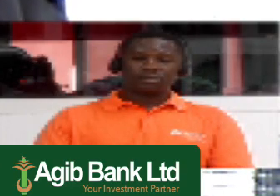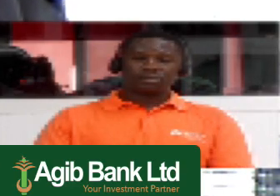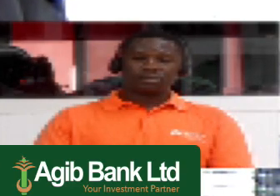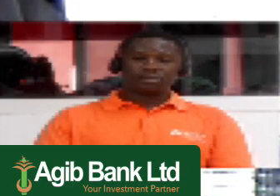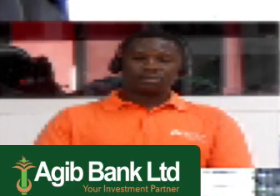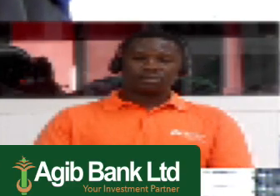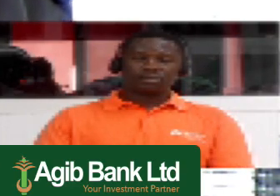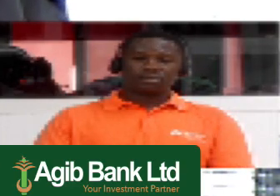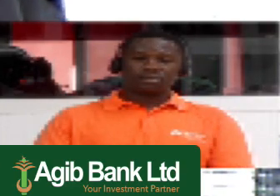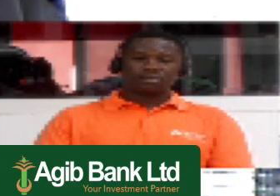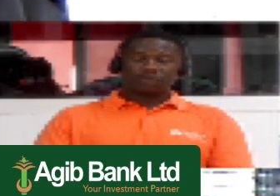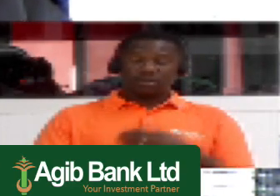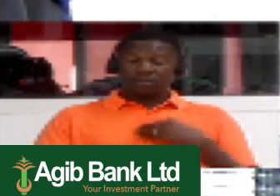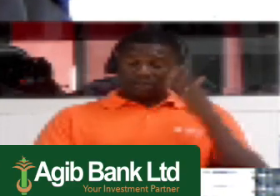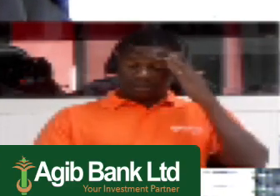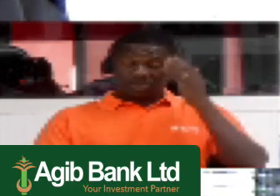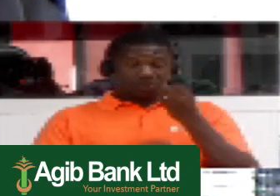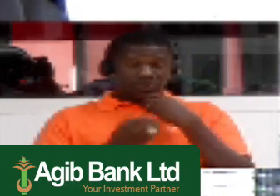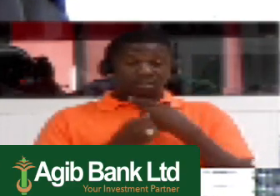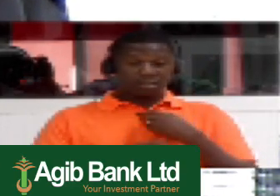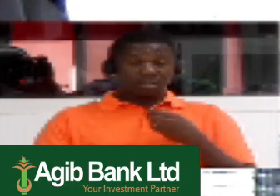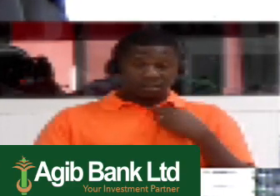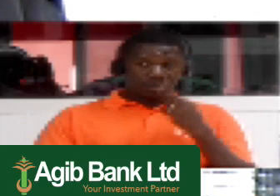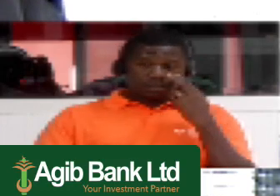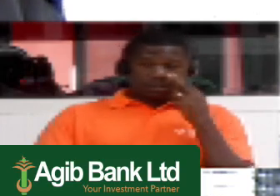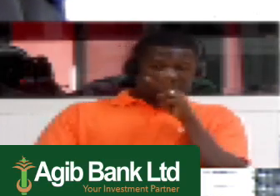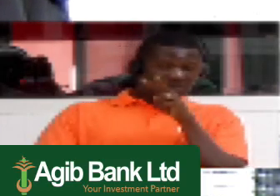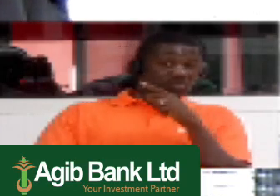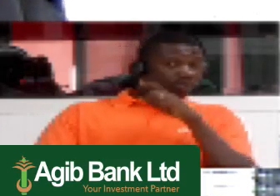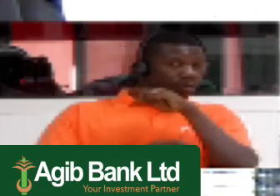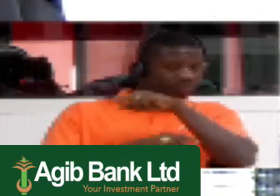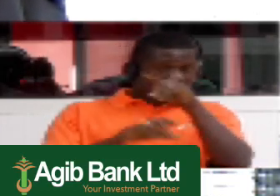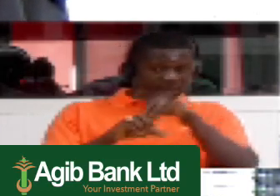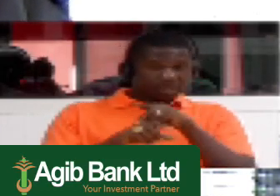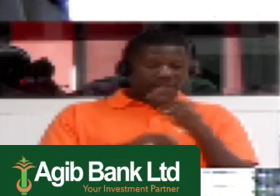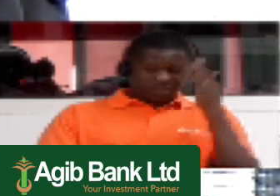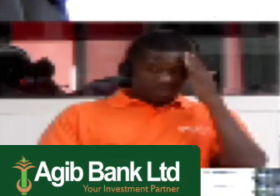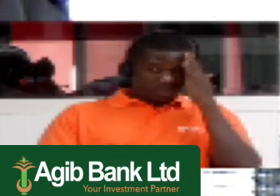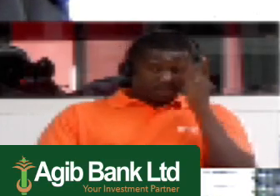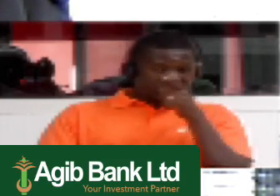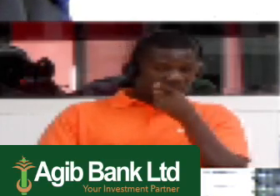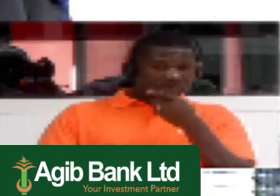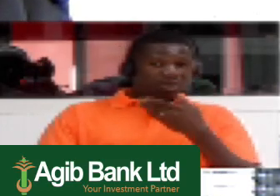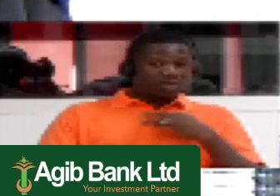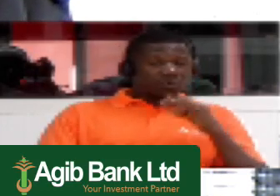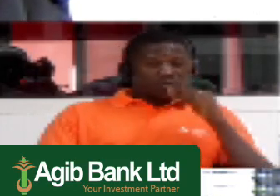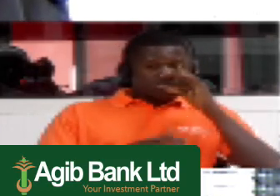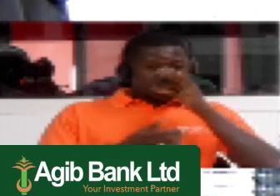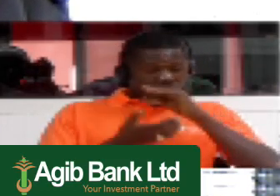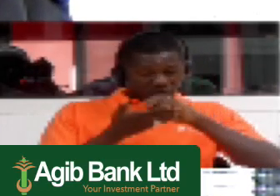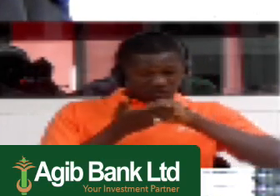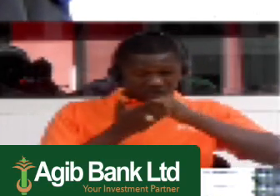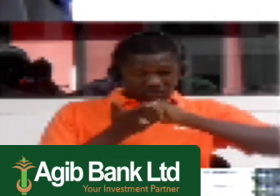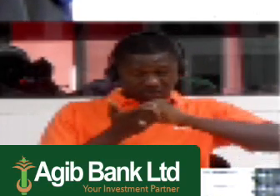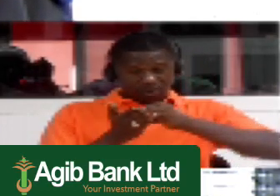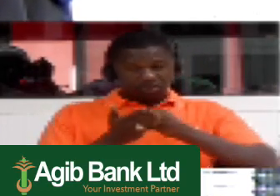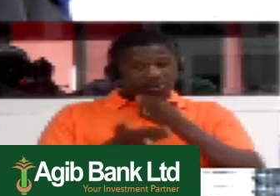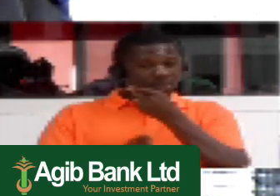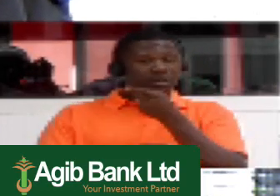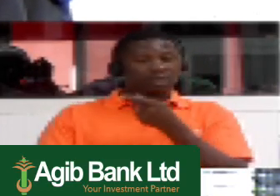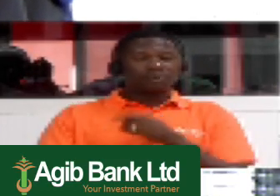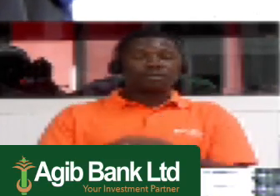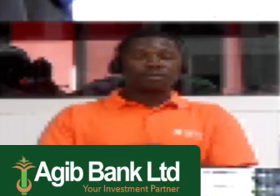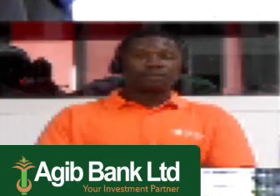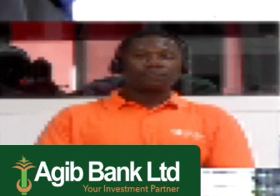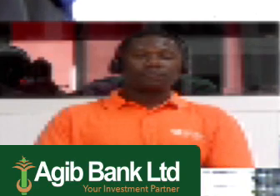ko abenya mole chikalana. The informant said that he had seen him somewhere and suspects that he was carrying